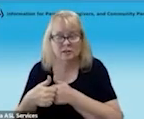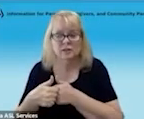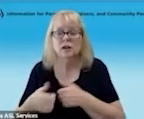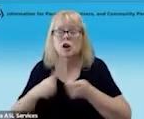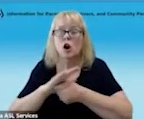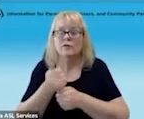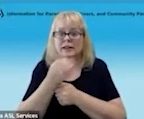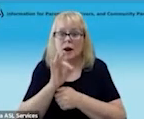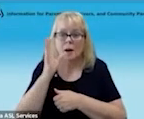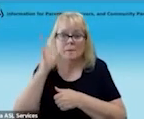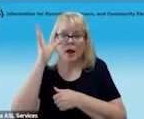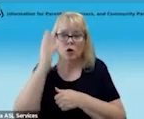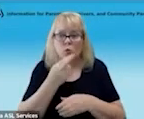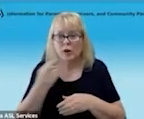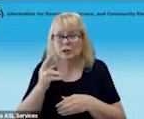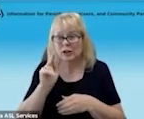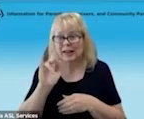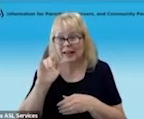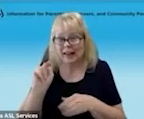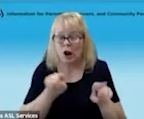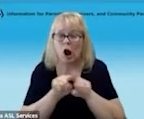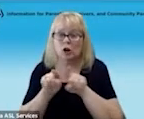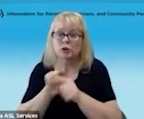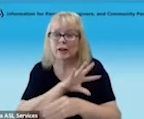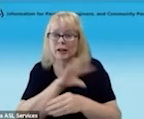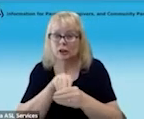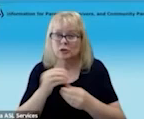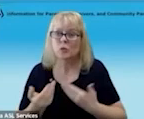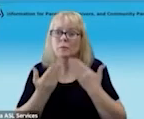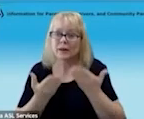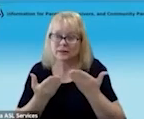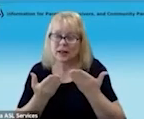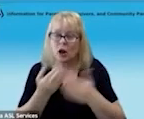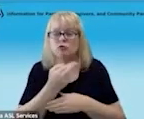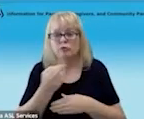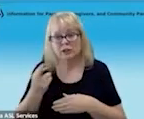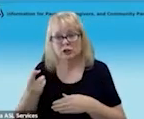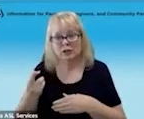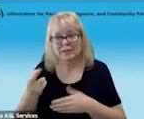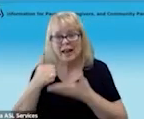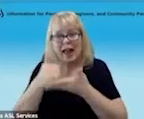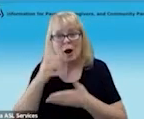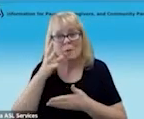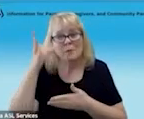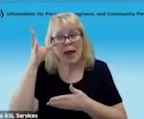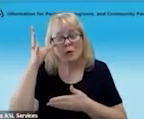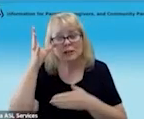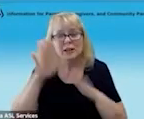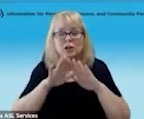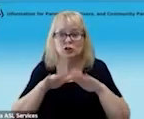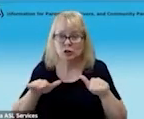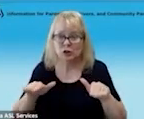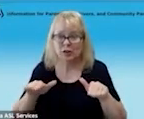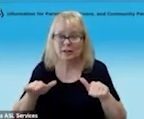slide. In addition to helping parents and caregivers understand these challenges, the